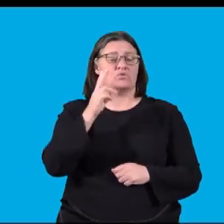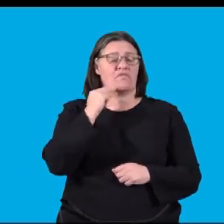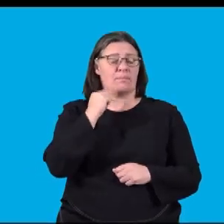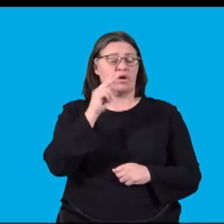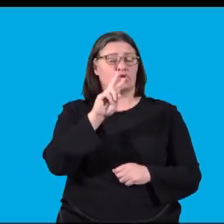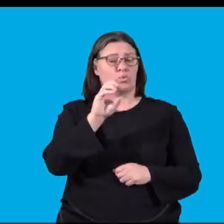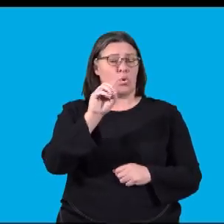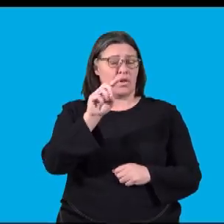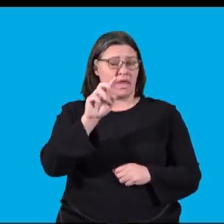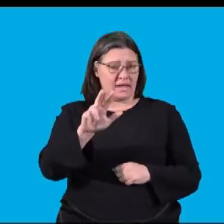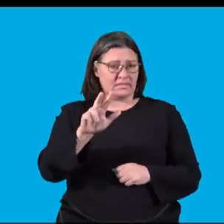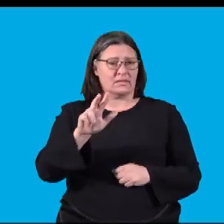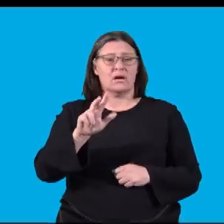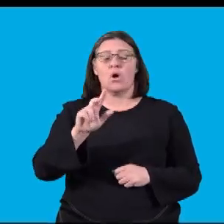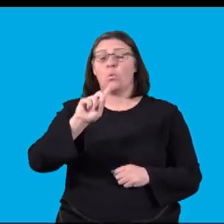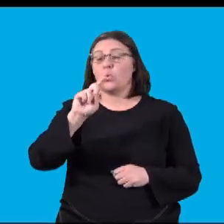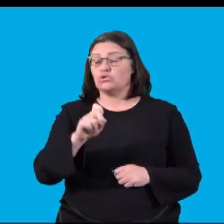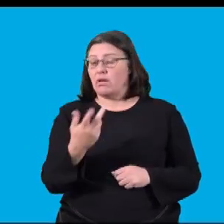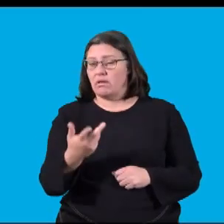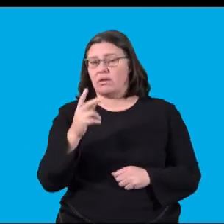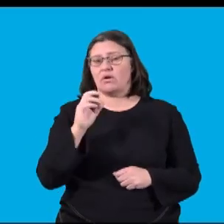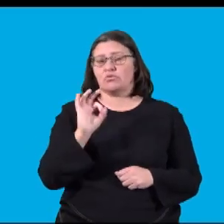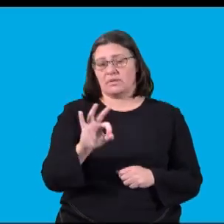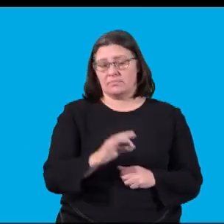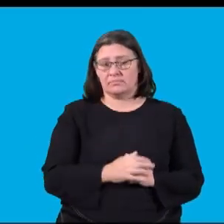2018, question 3.